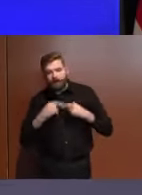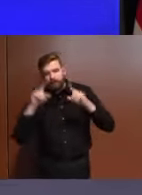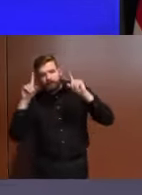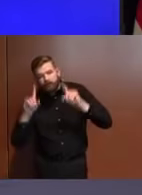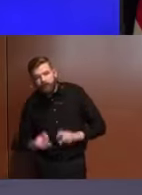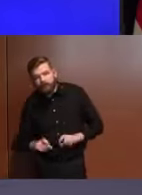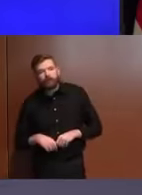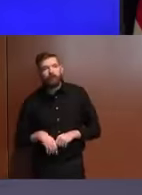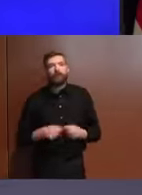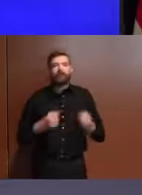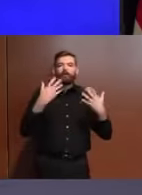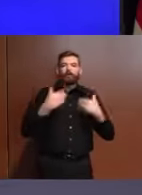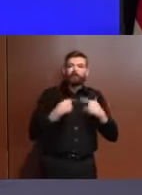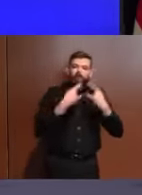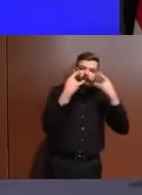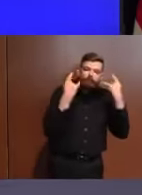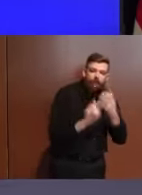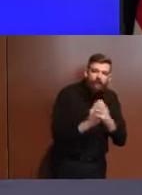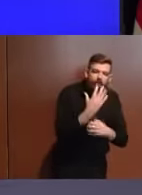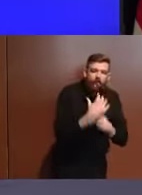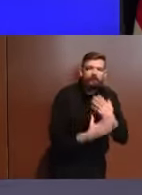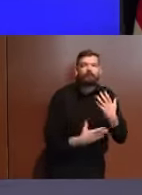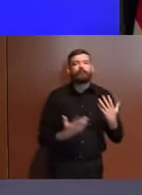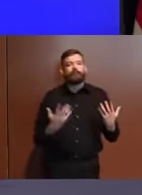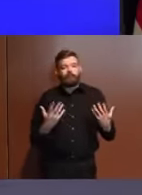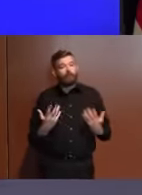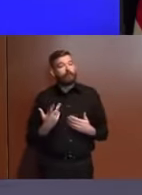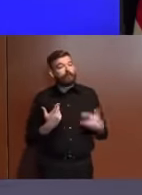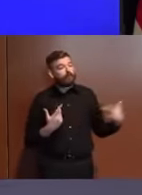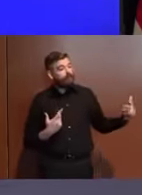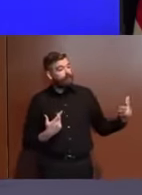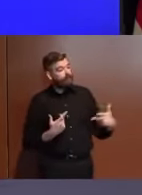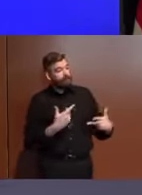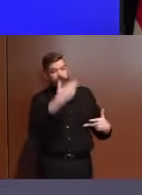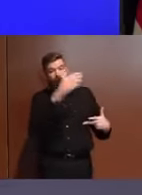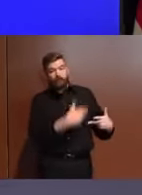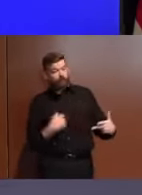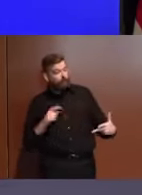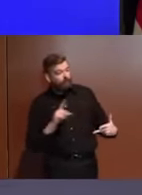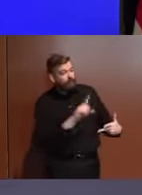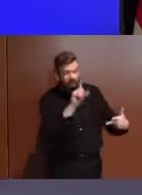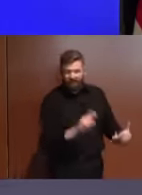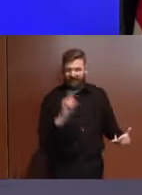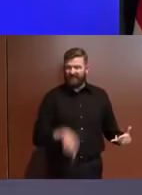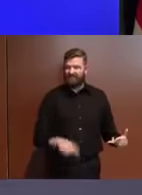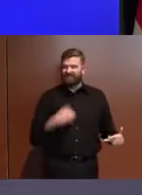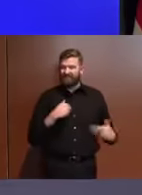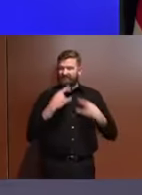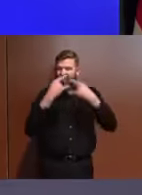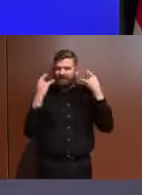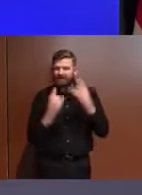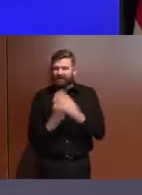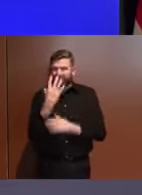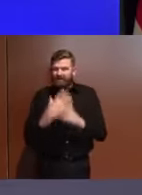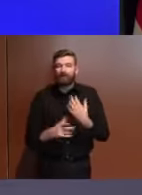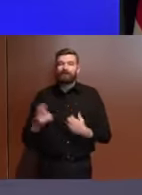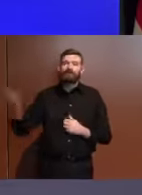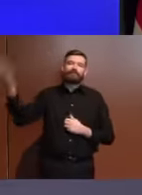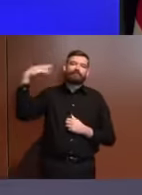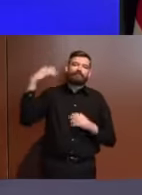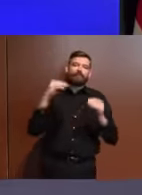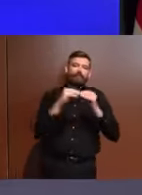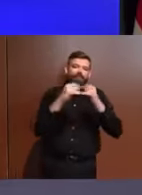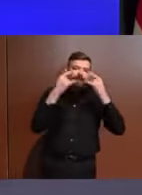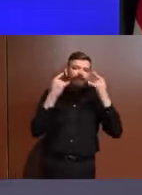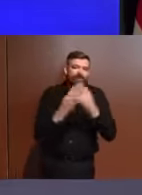so many healthcare workers, which is why I made my plea today to expand. And as we have, I've said this already, we're going to meet a fork in the road sooner than later,